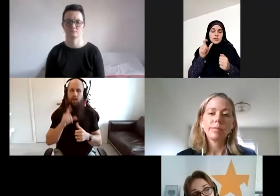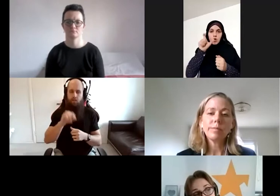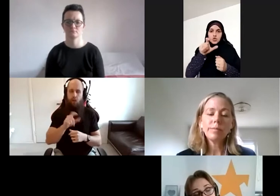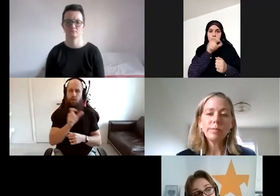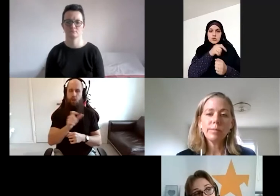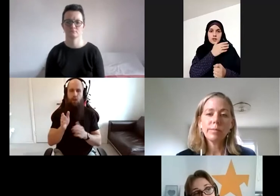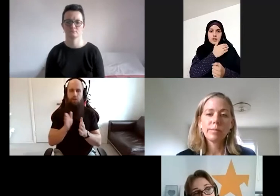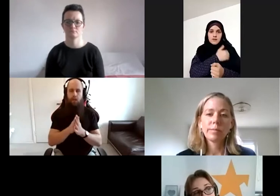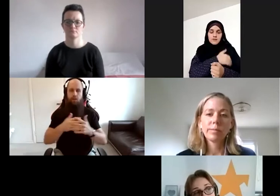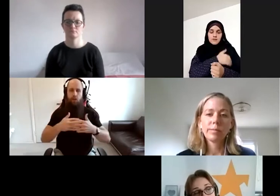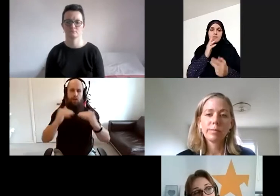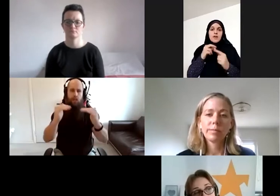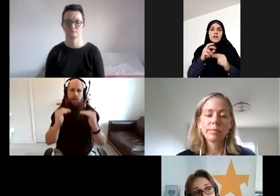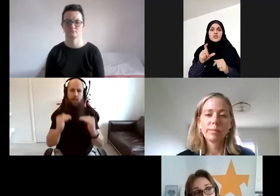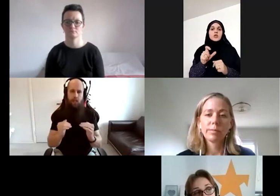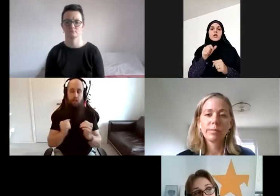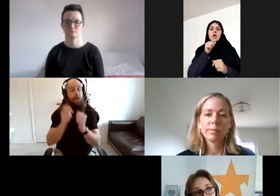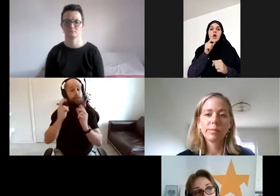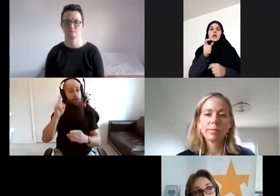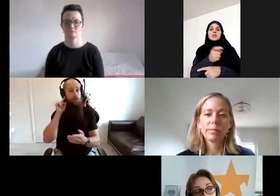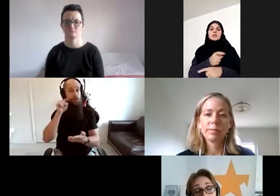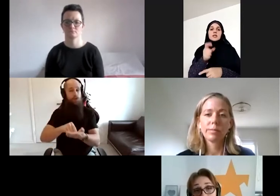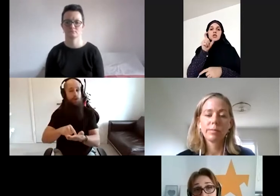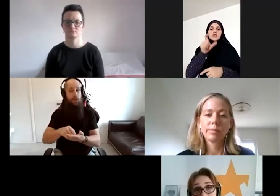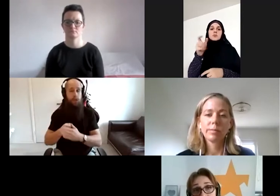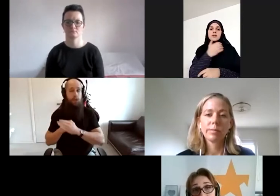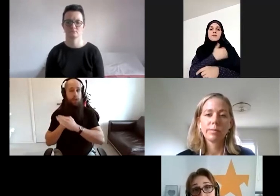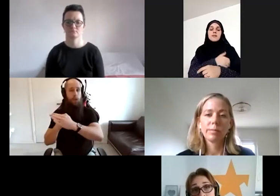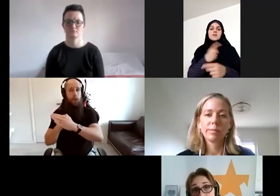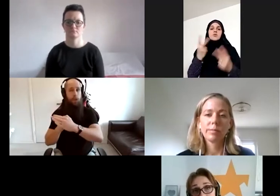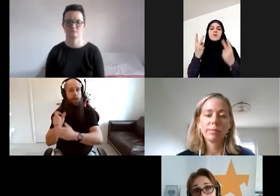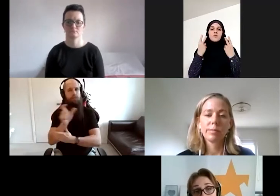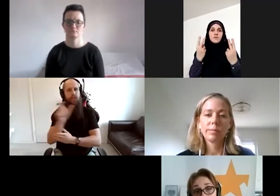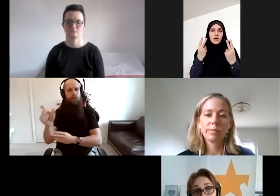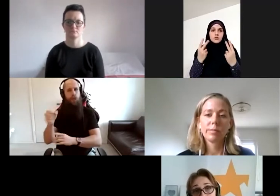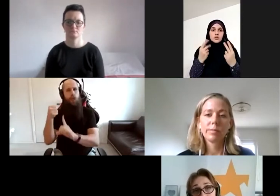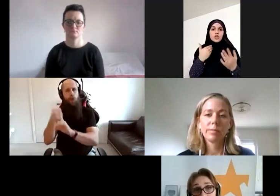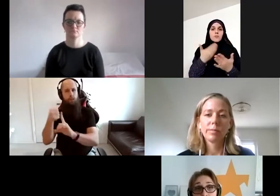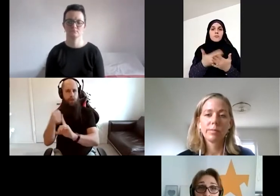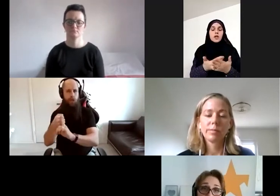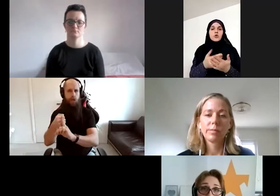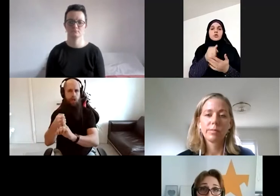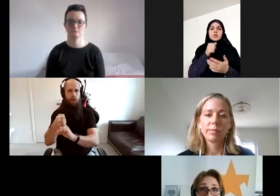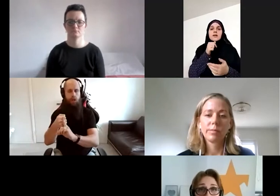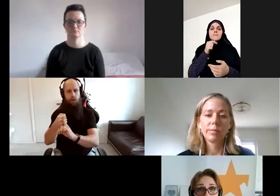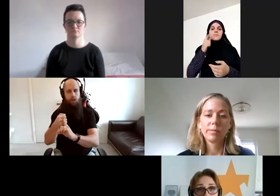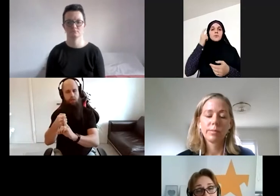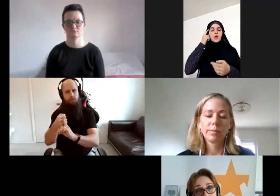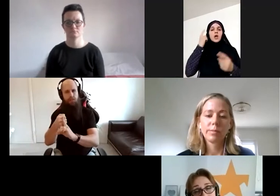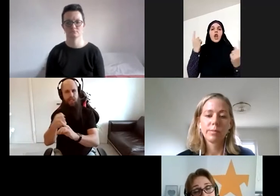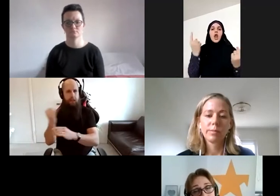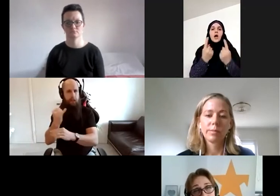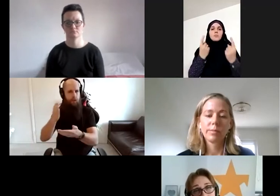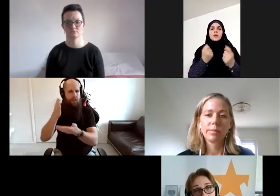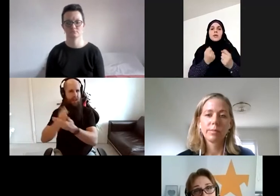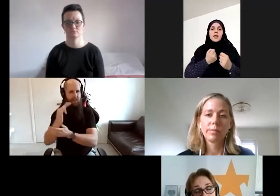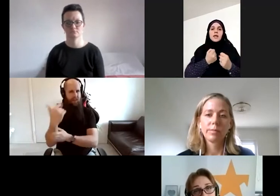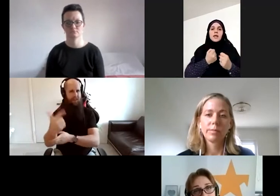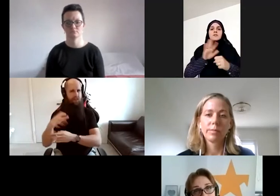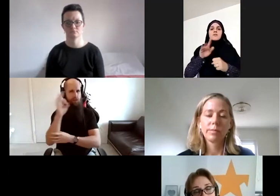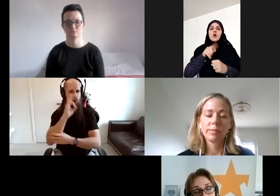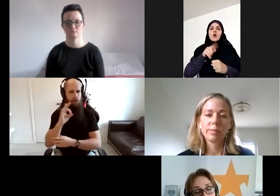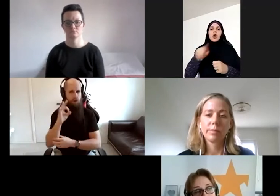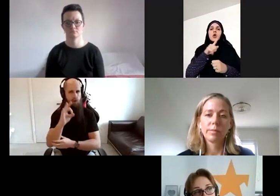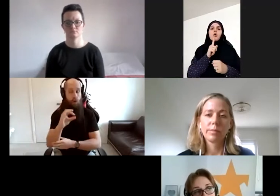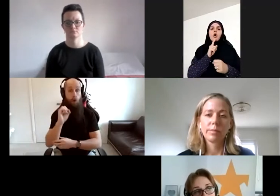give contributions to those who are advocating in the rights. So without evidence-based data, we will not be able to